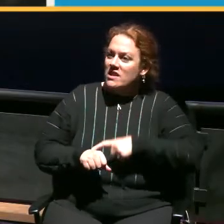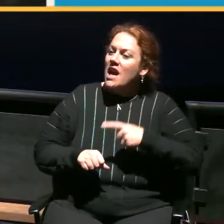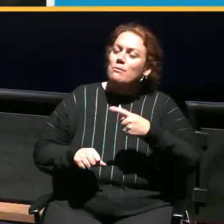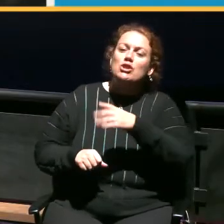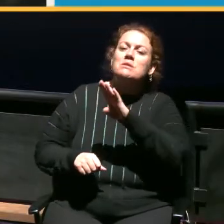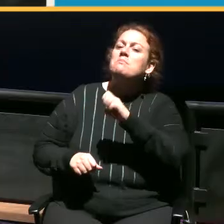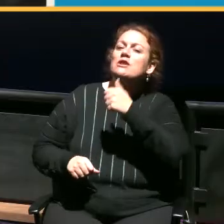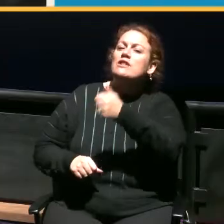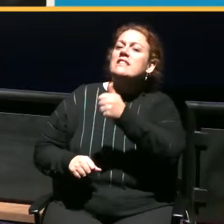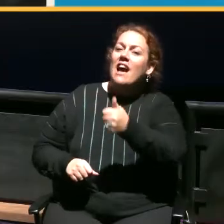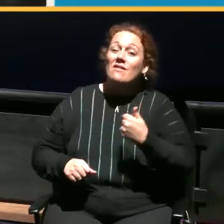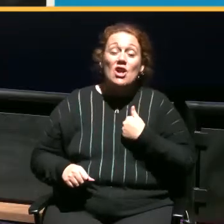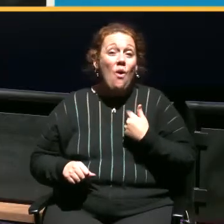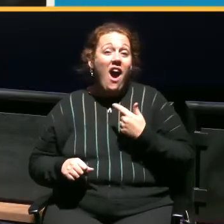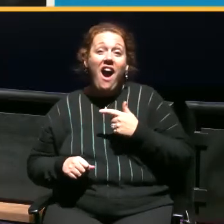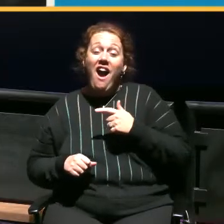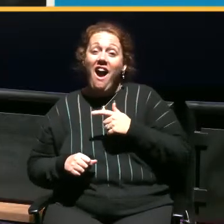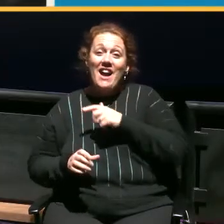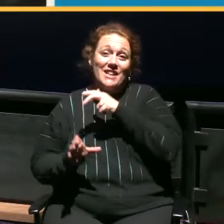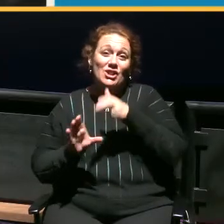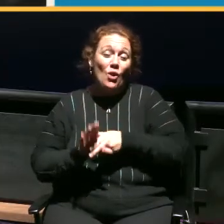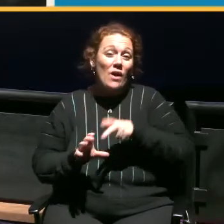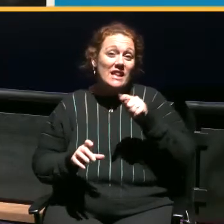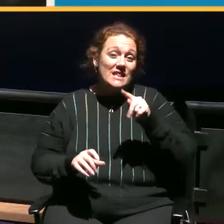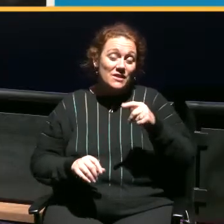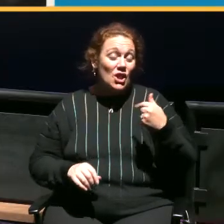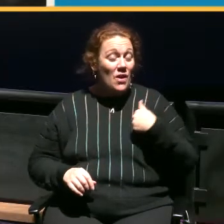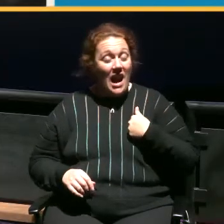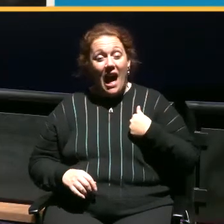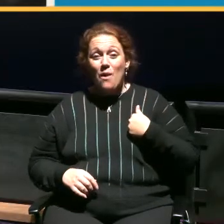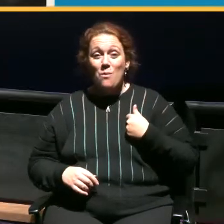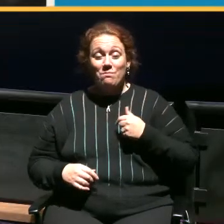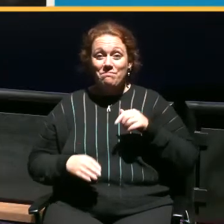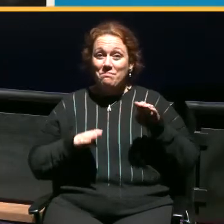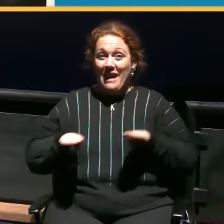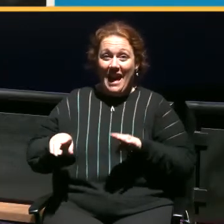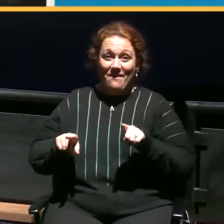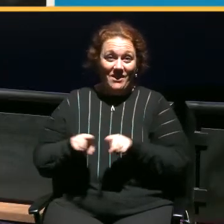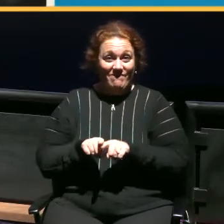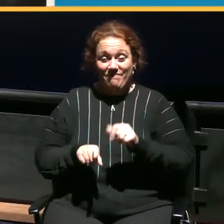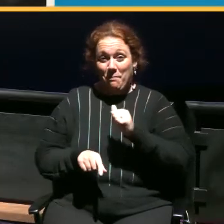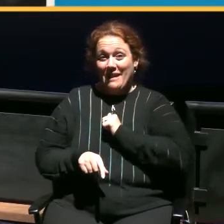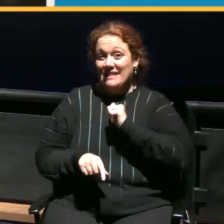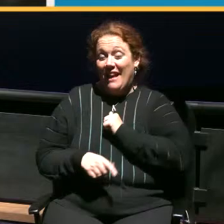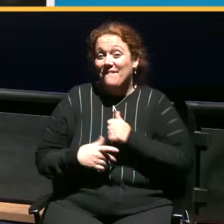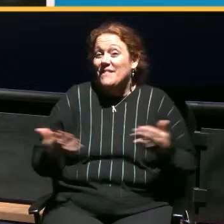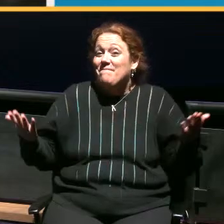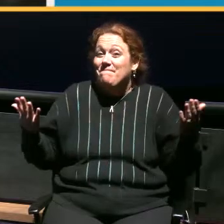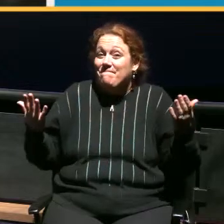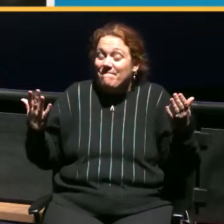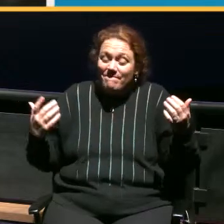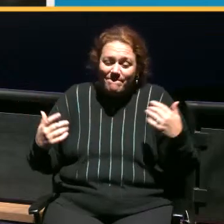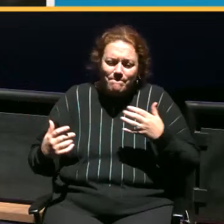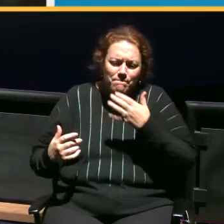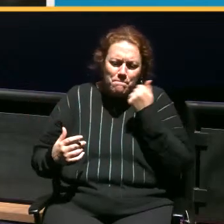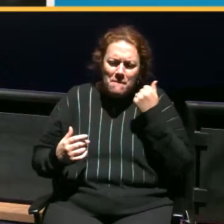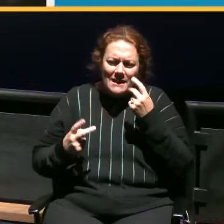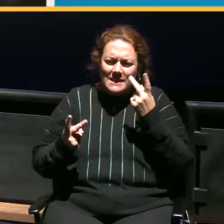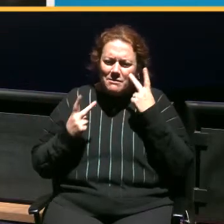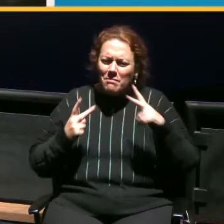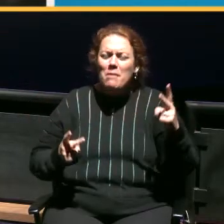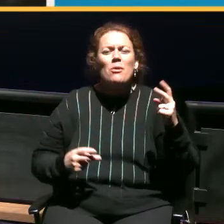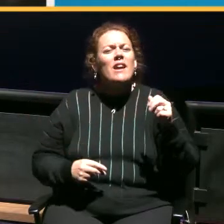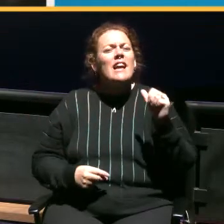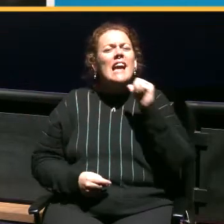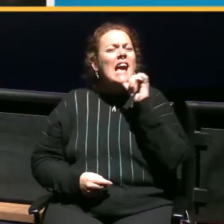So it was me. And the best memory of it, I think it was just wasn't quite